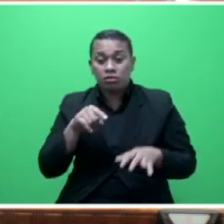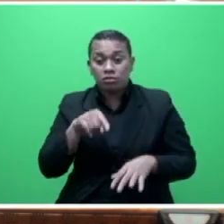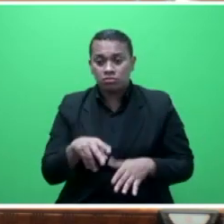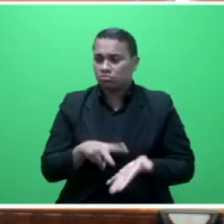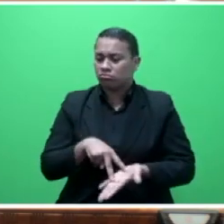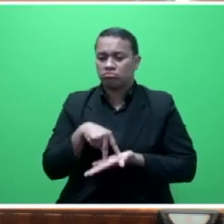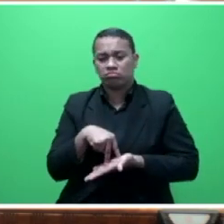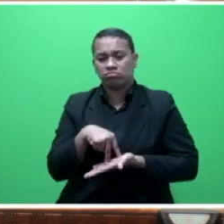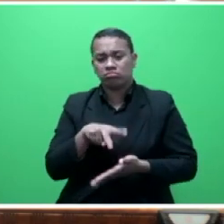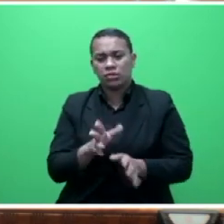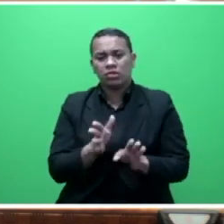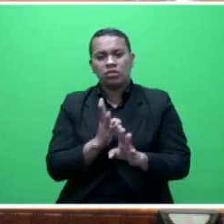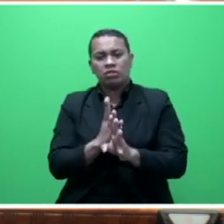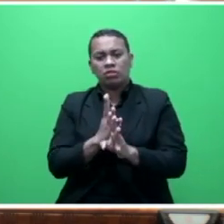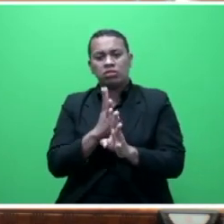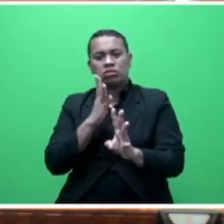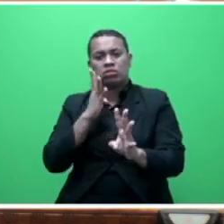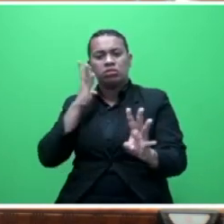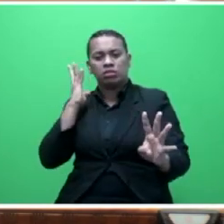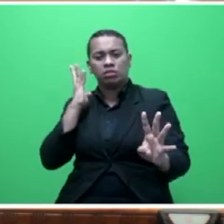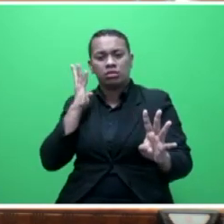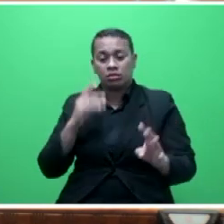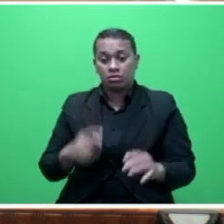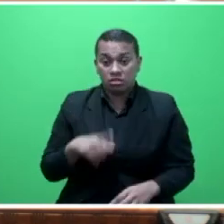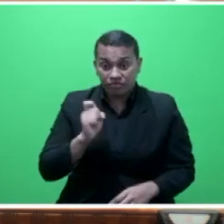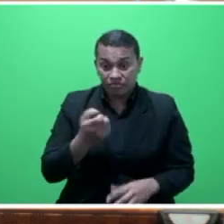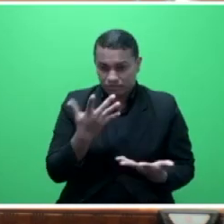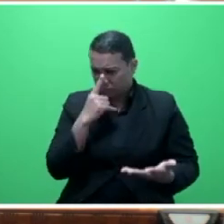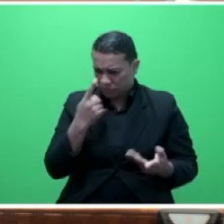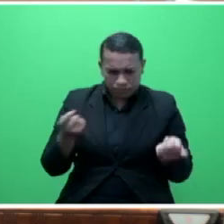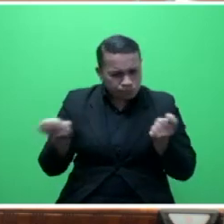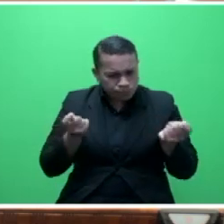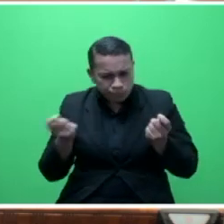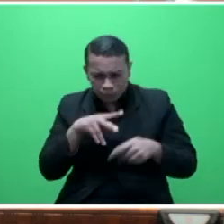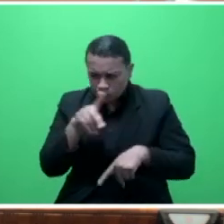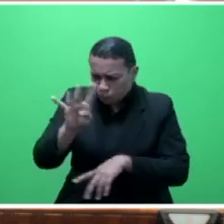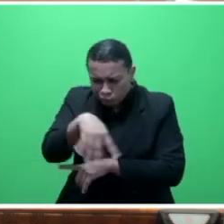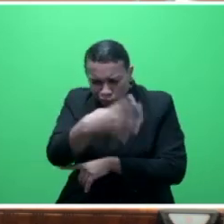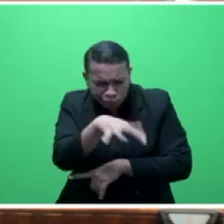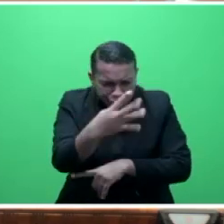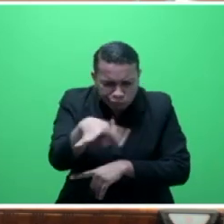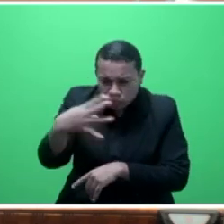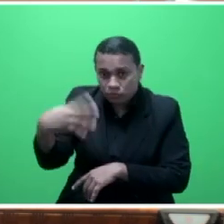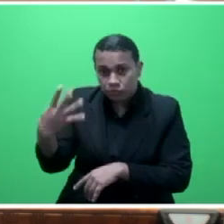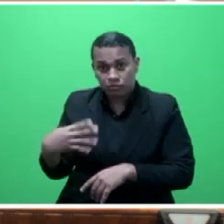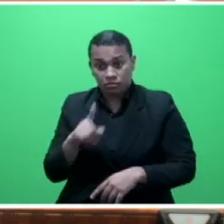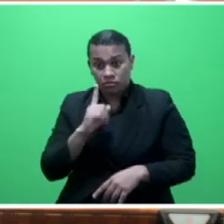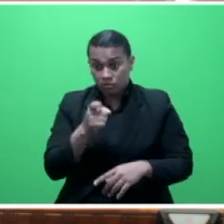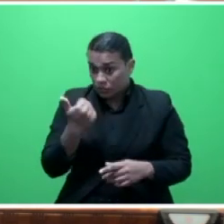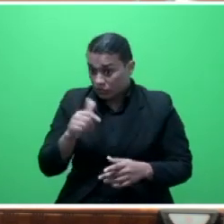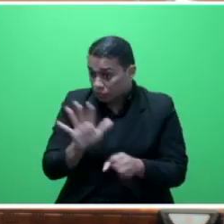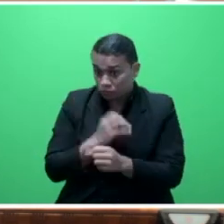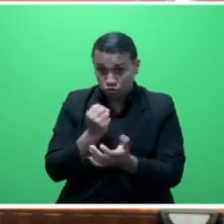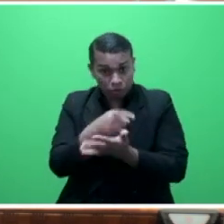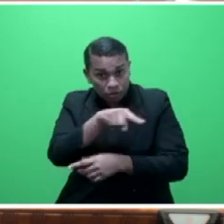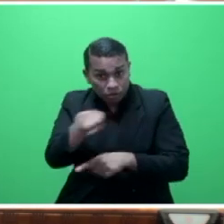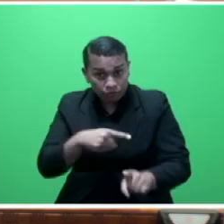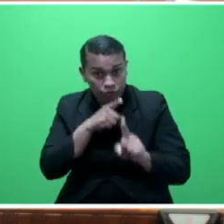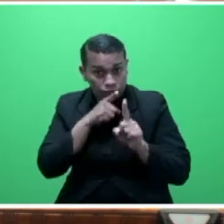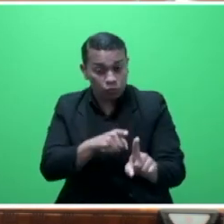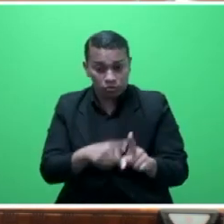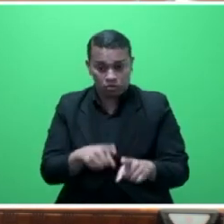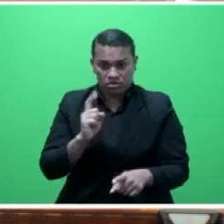their enterprises, the regulators will be focusing on enforcement. And rather than forcing business owners to seek innumerable